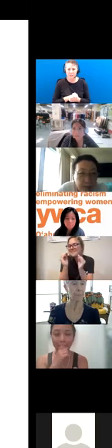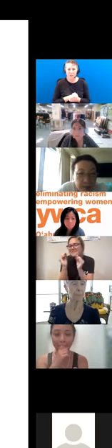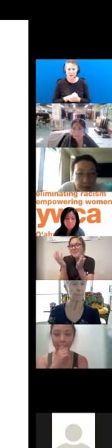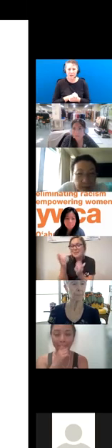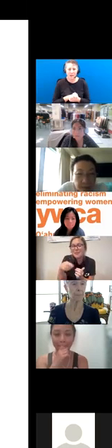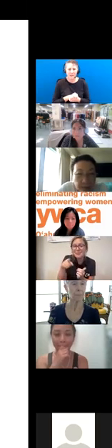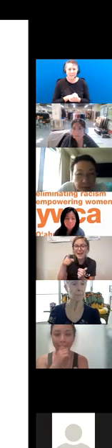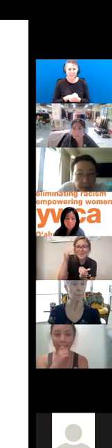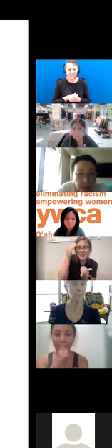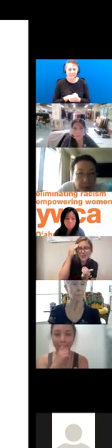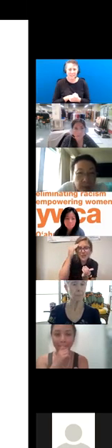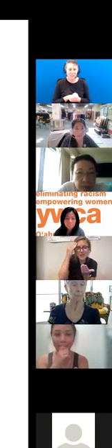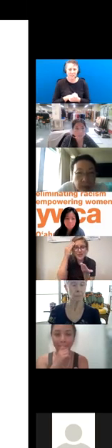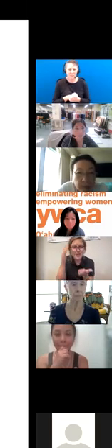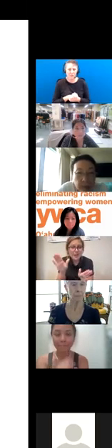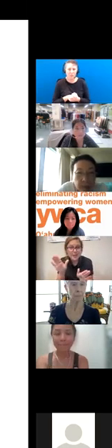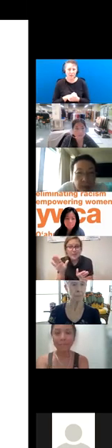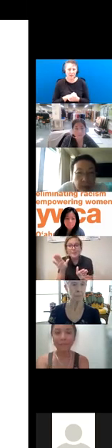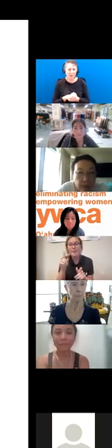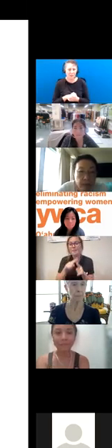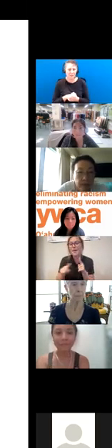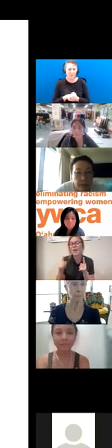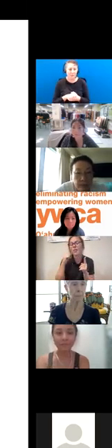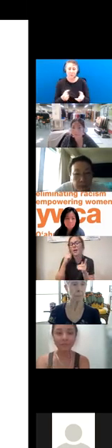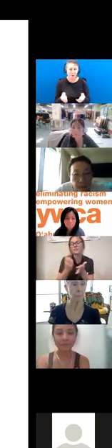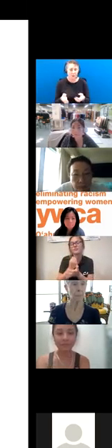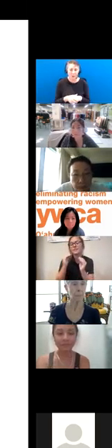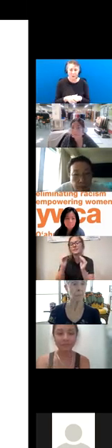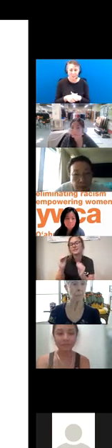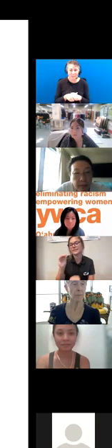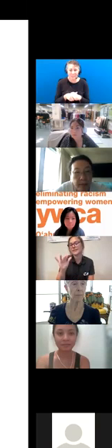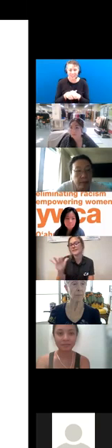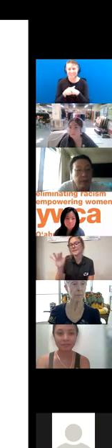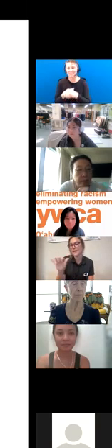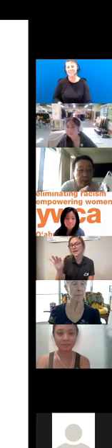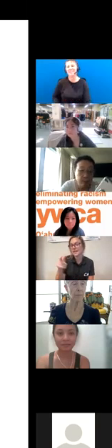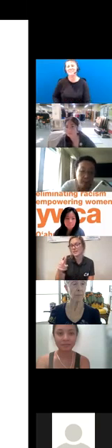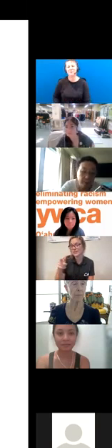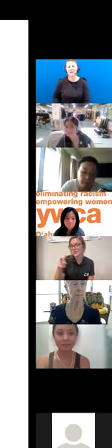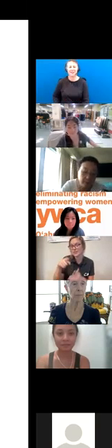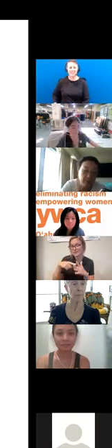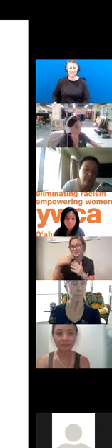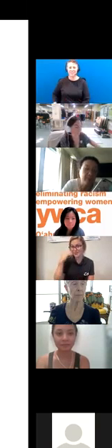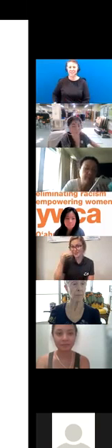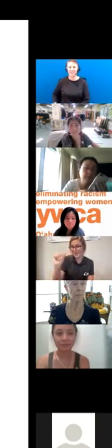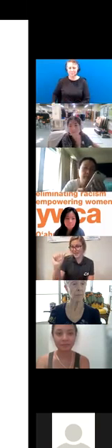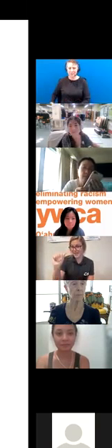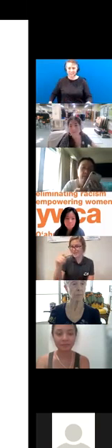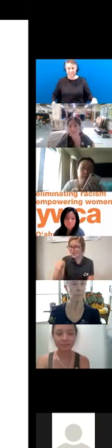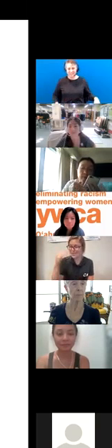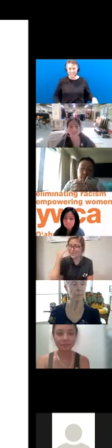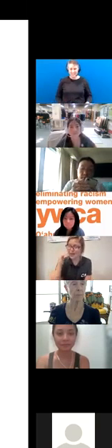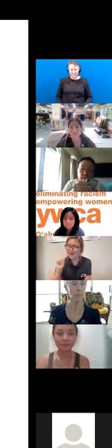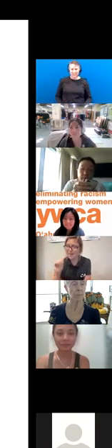And so now I'd just like to teach you, maybe you already know some of this, but I'll teach you the